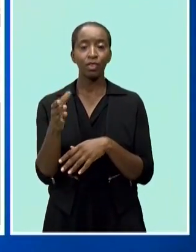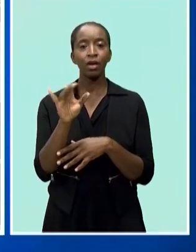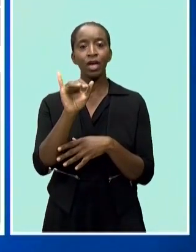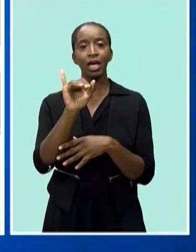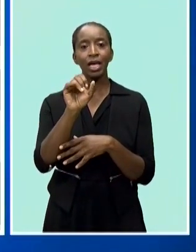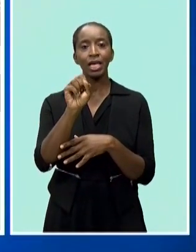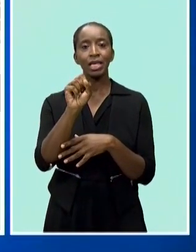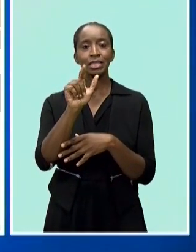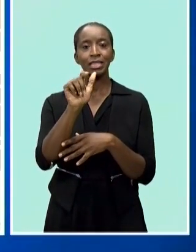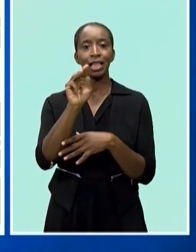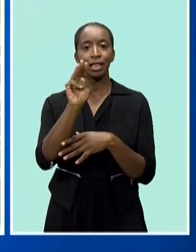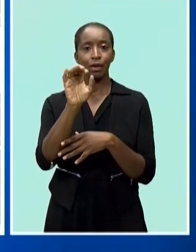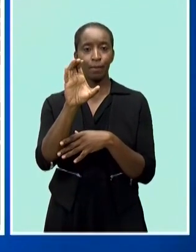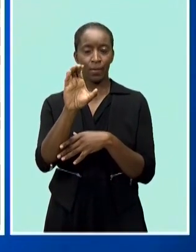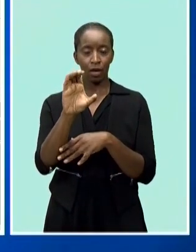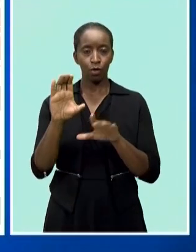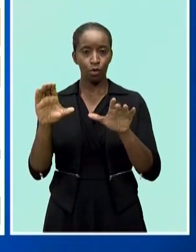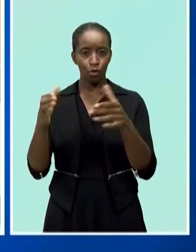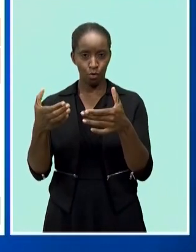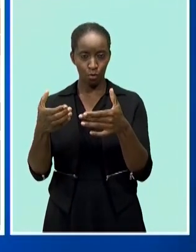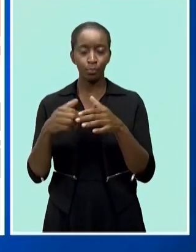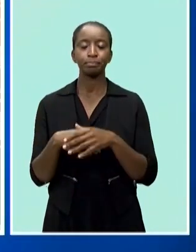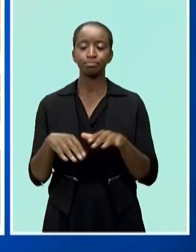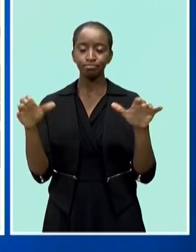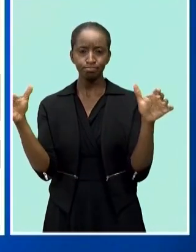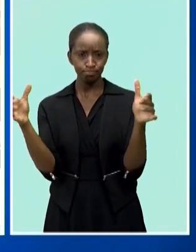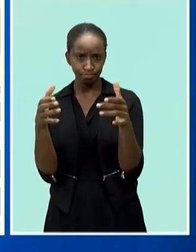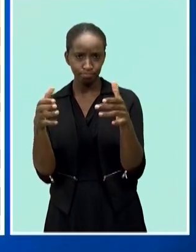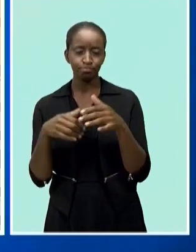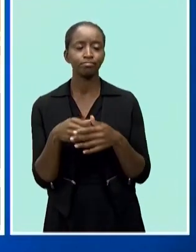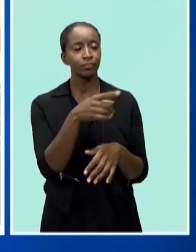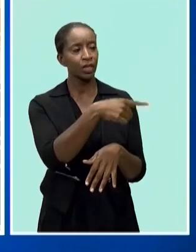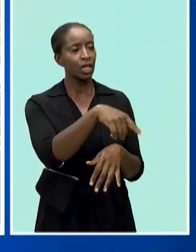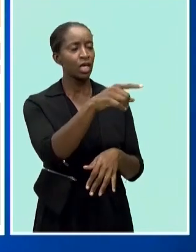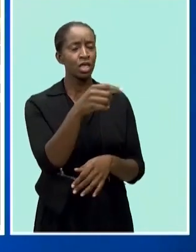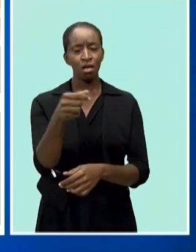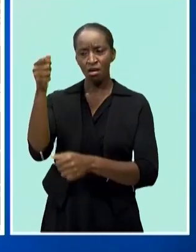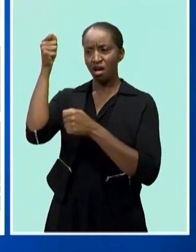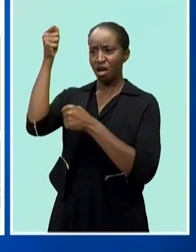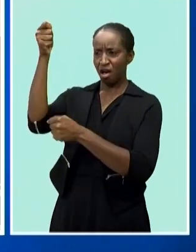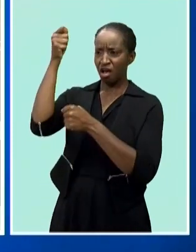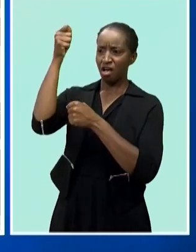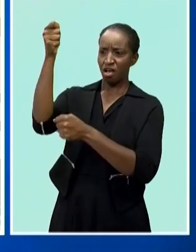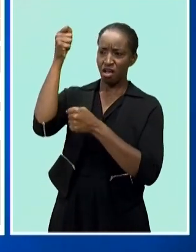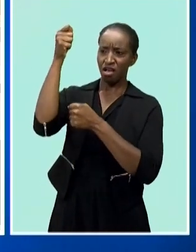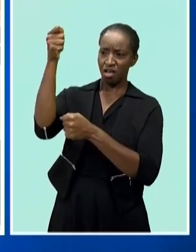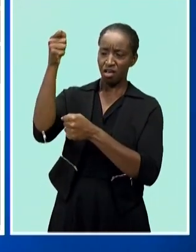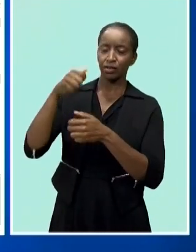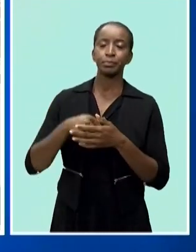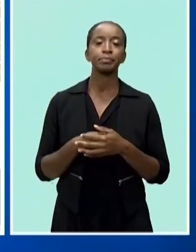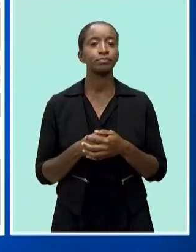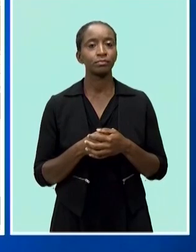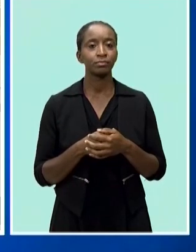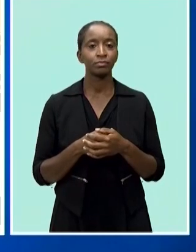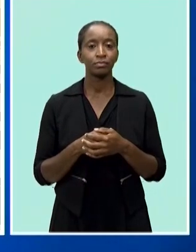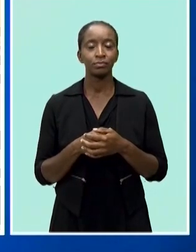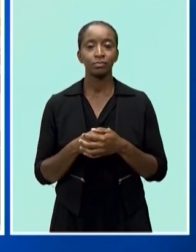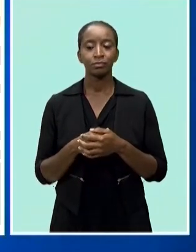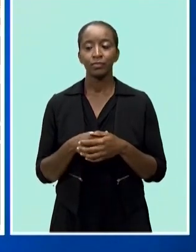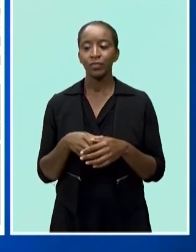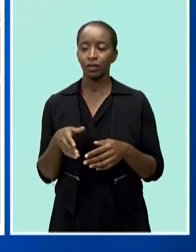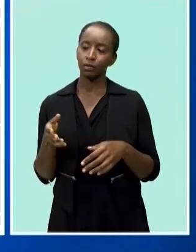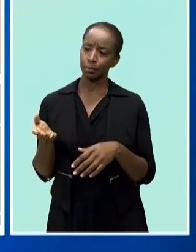Circle in Washington, D.C. when she saw a group of protesters holding signs against the Muslim faith and the Prophet Muhammad. So she asked her